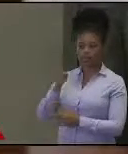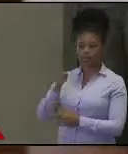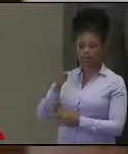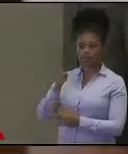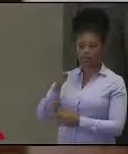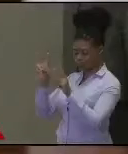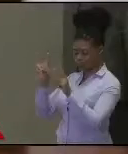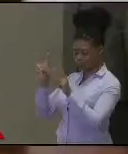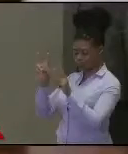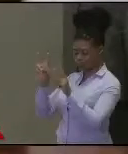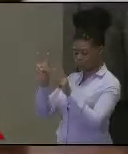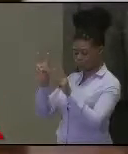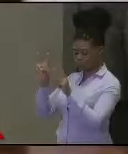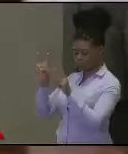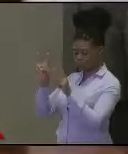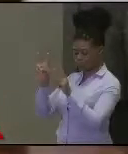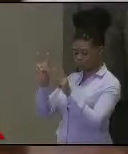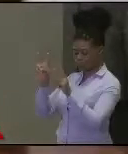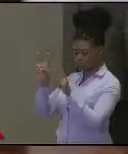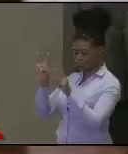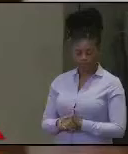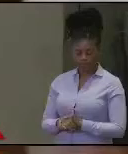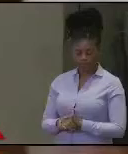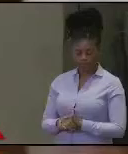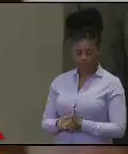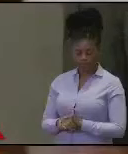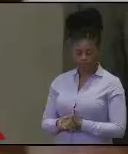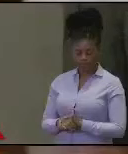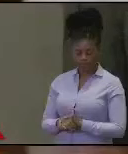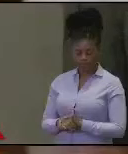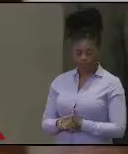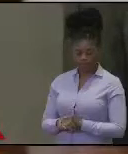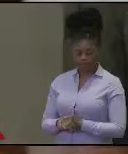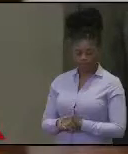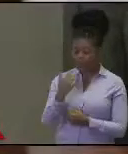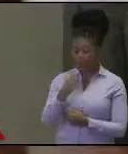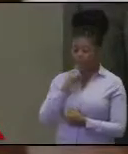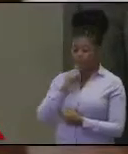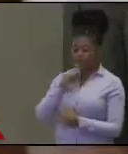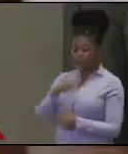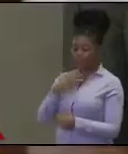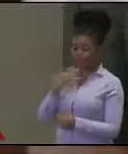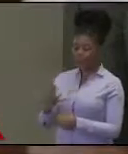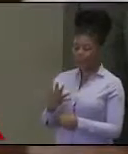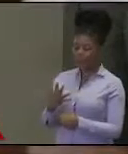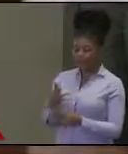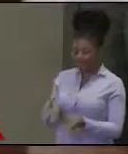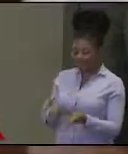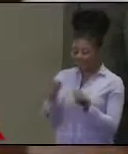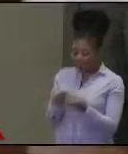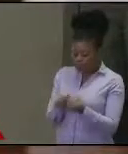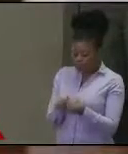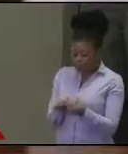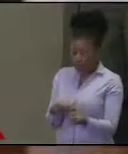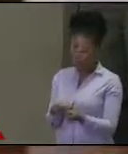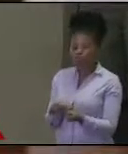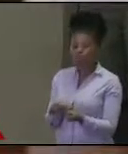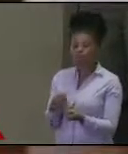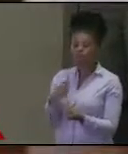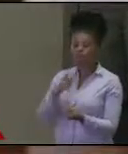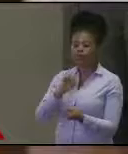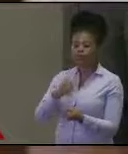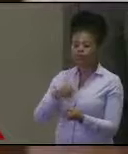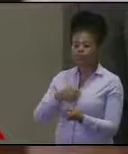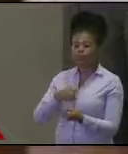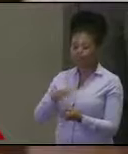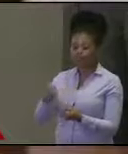issues. I challenge all of you to use this Indaba to find solutions to the conditions of our